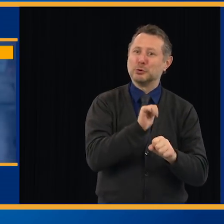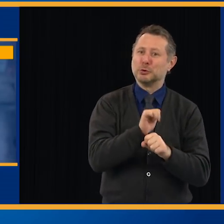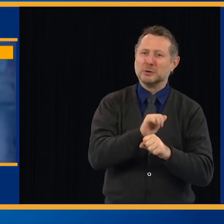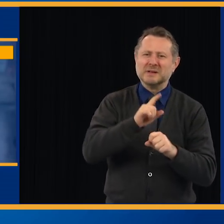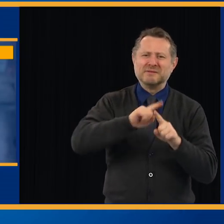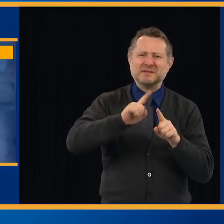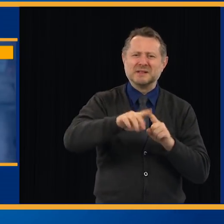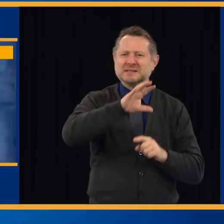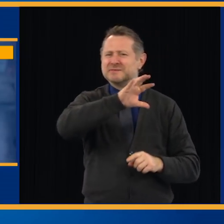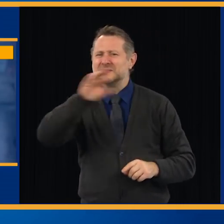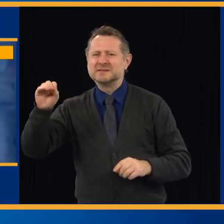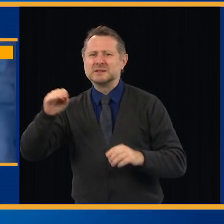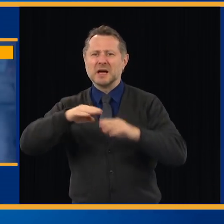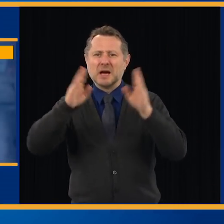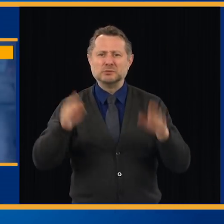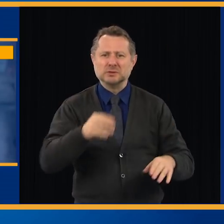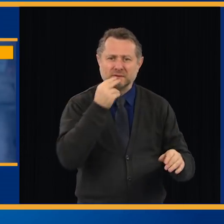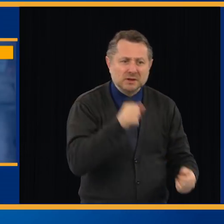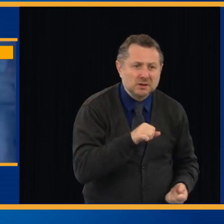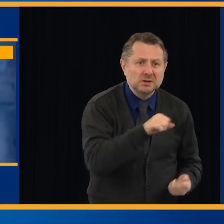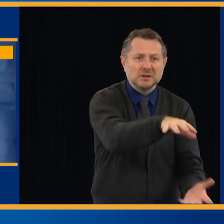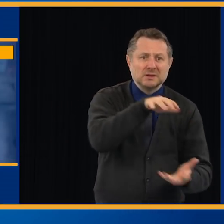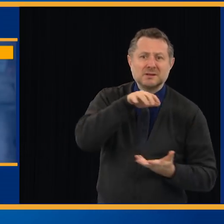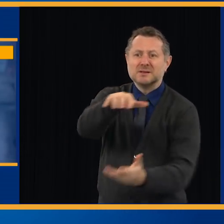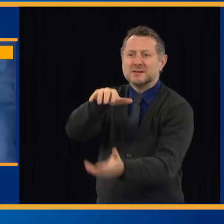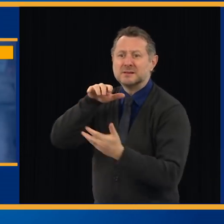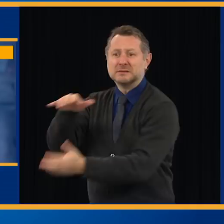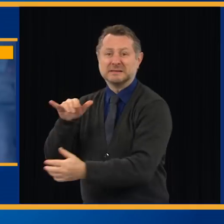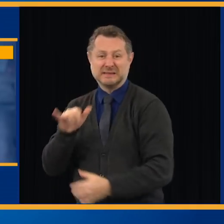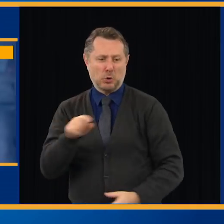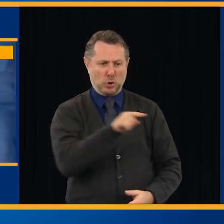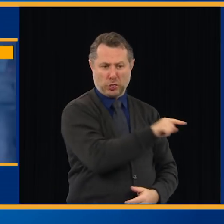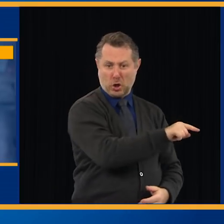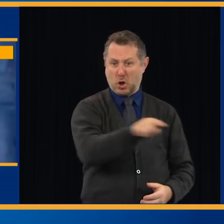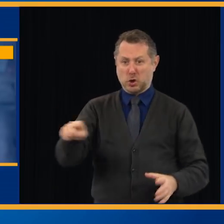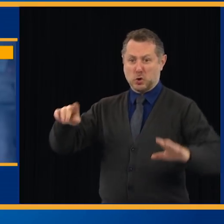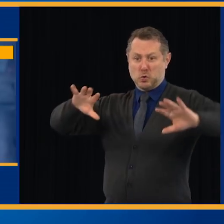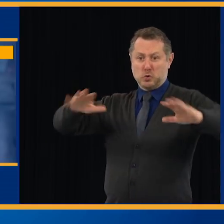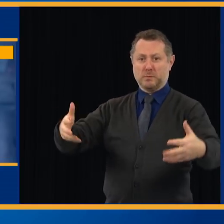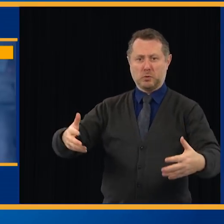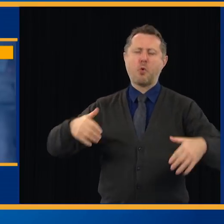day. So they're the ones who are really doing the work.